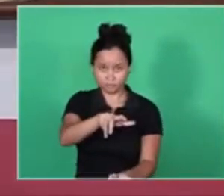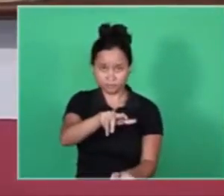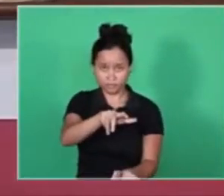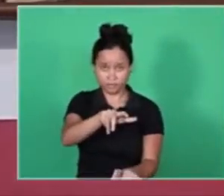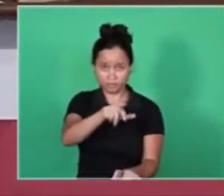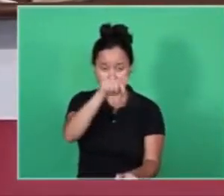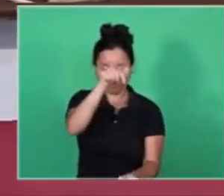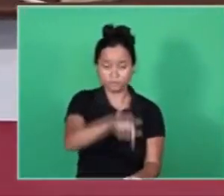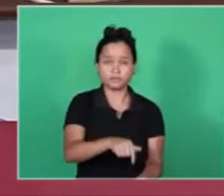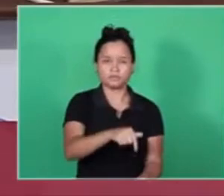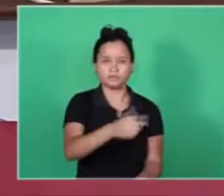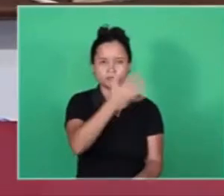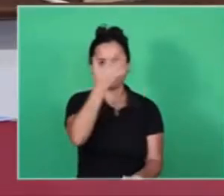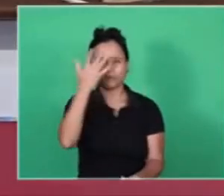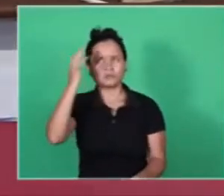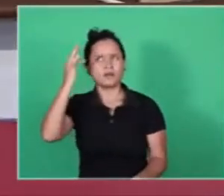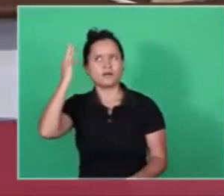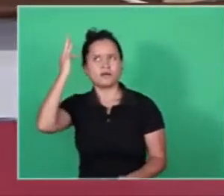how many philosophers?